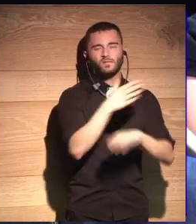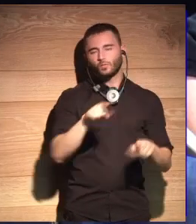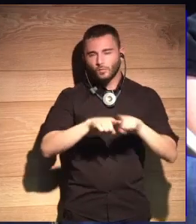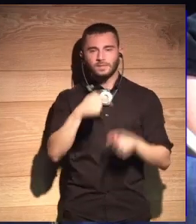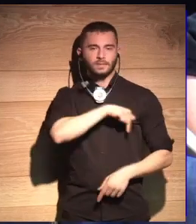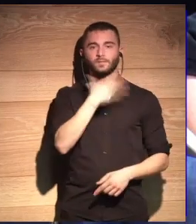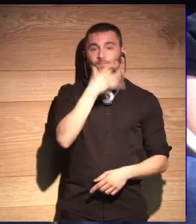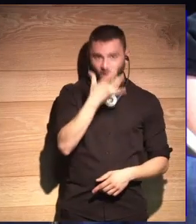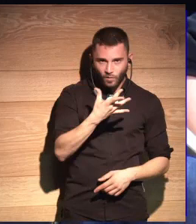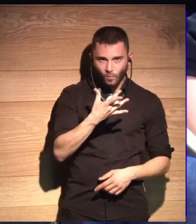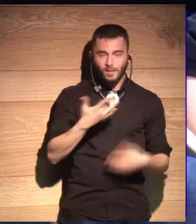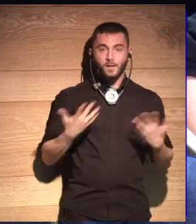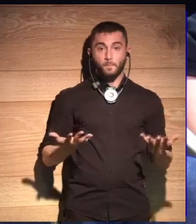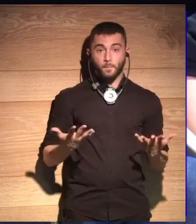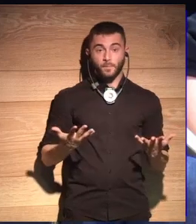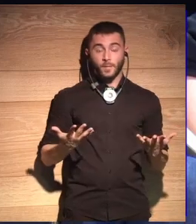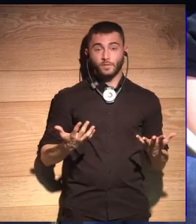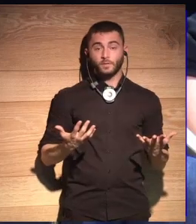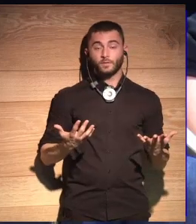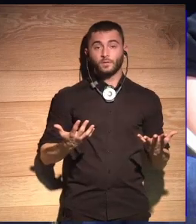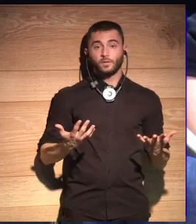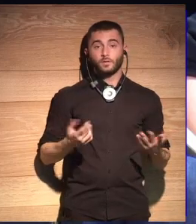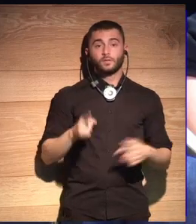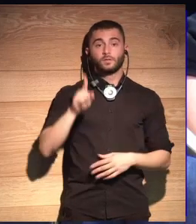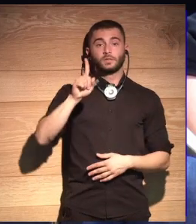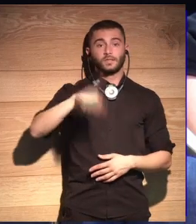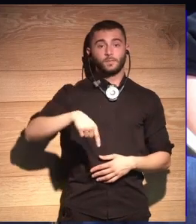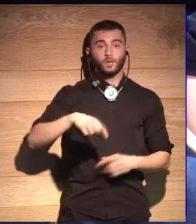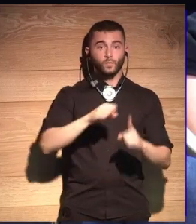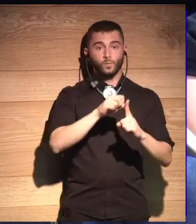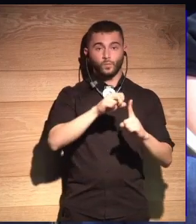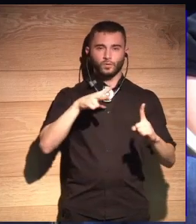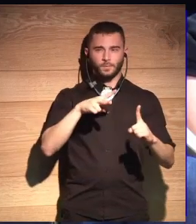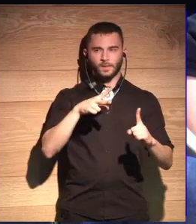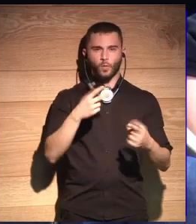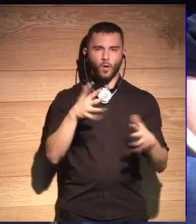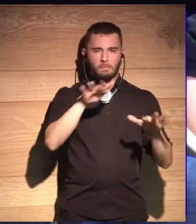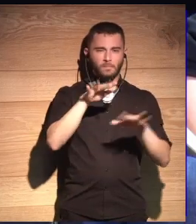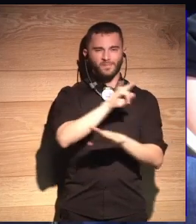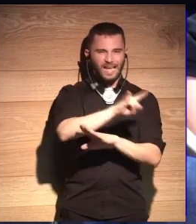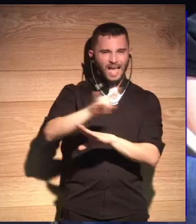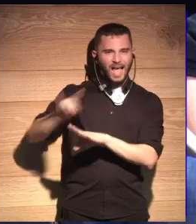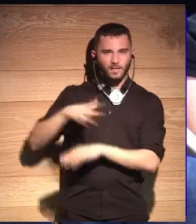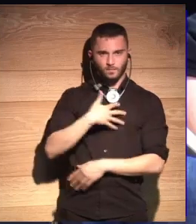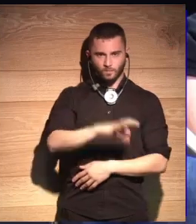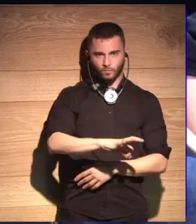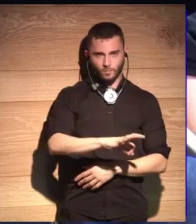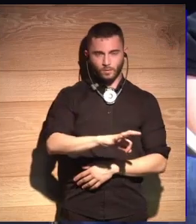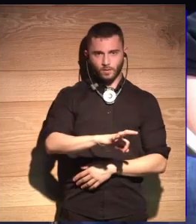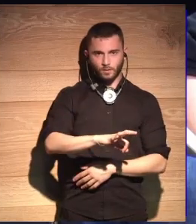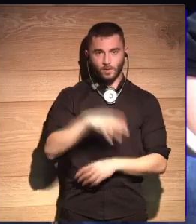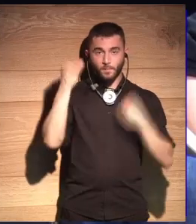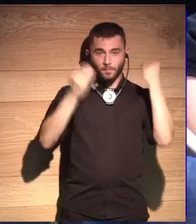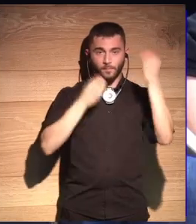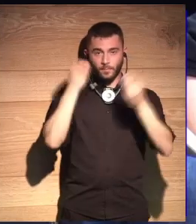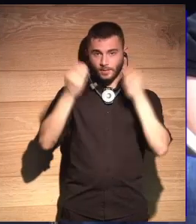it's also a sort of delusional view that people are that responsible and that autonomous